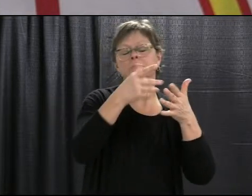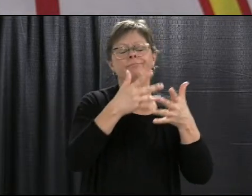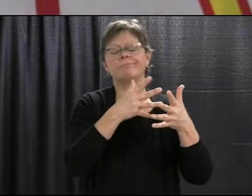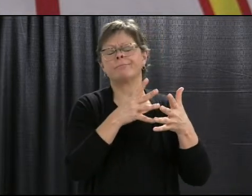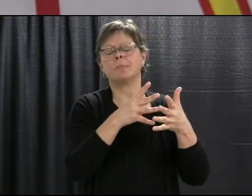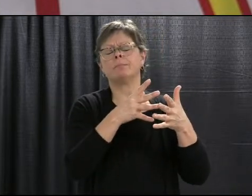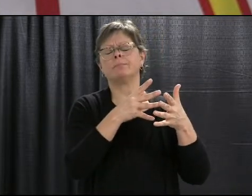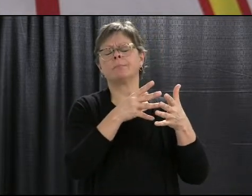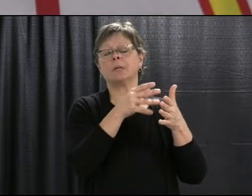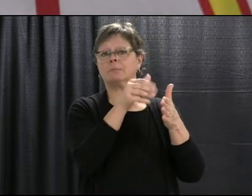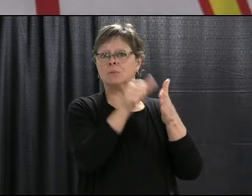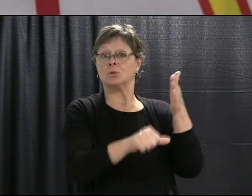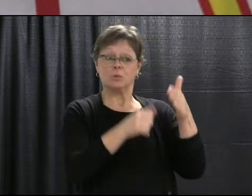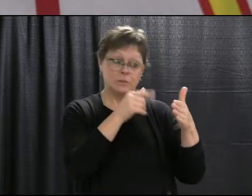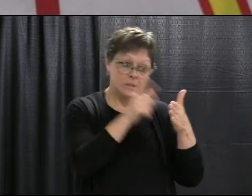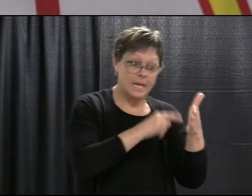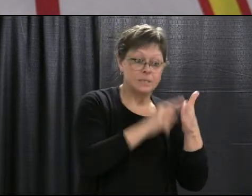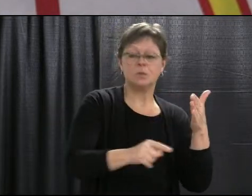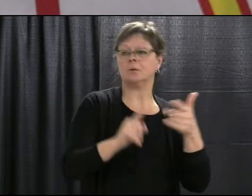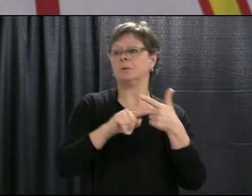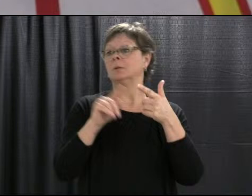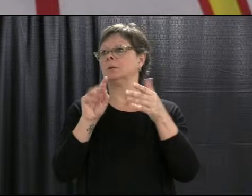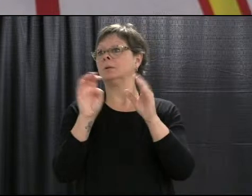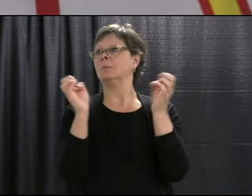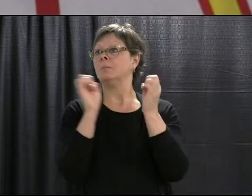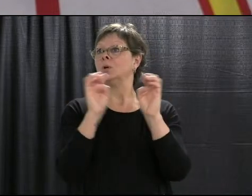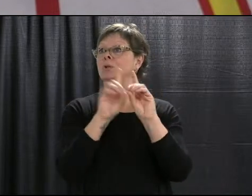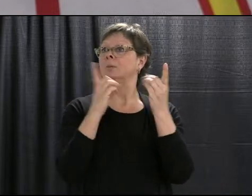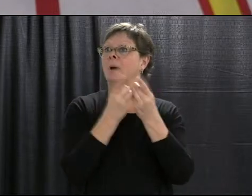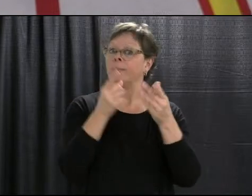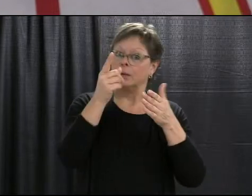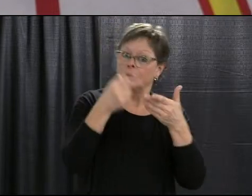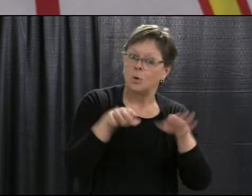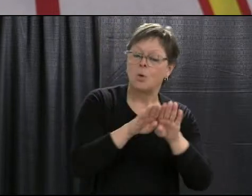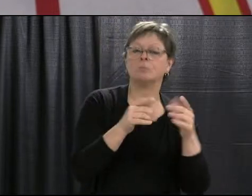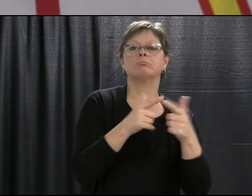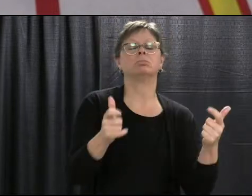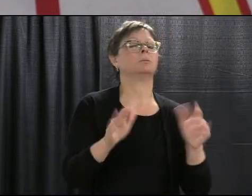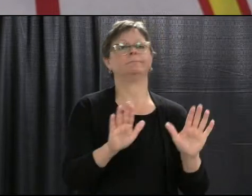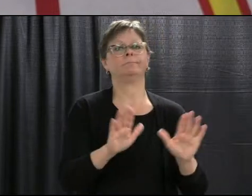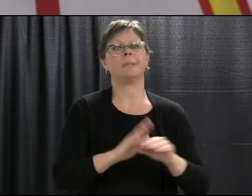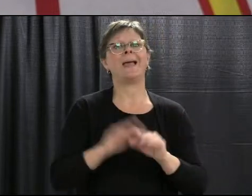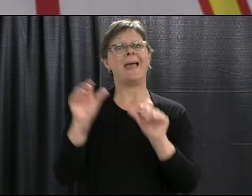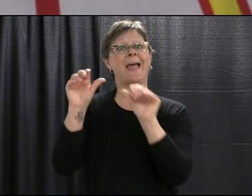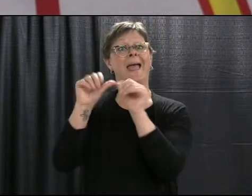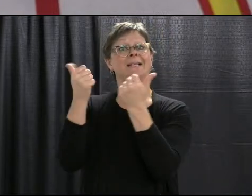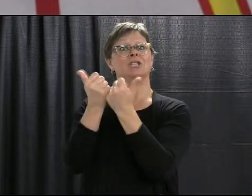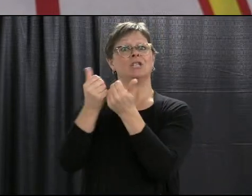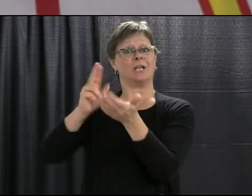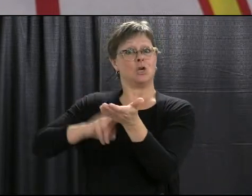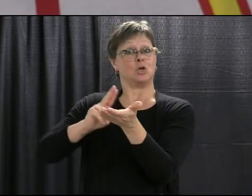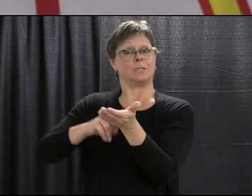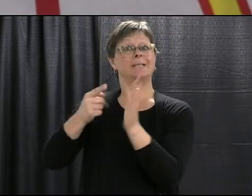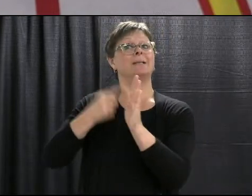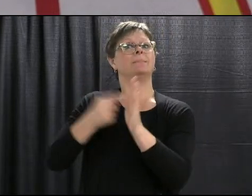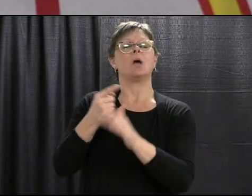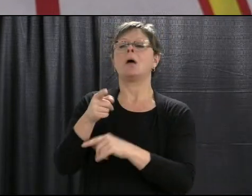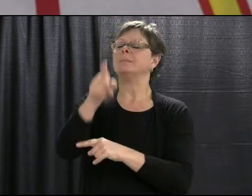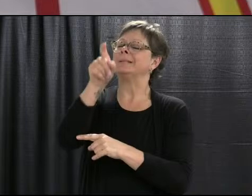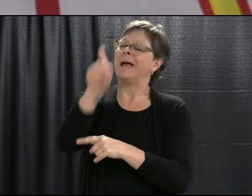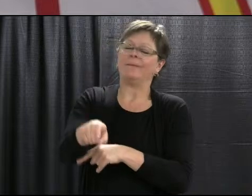departments closed. So agency nursing, I've said previously, I'll say again, is a necessary